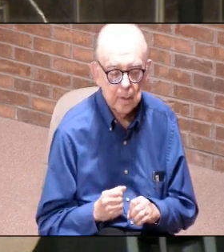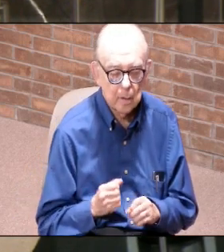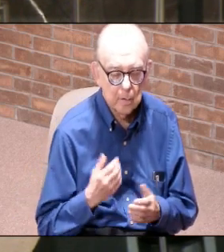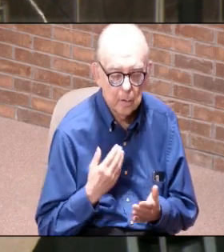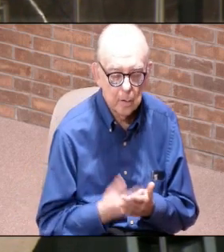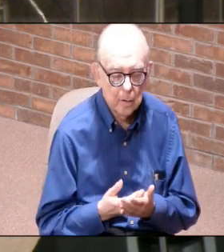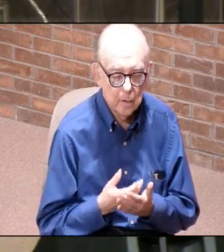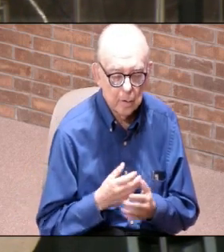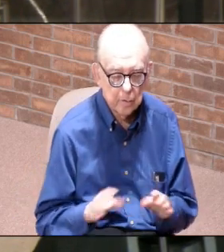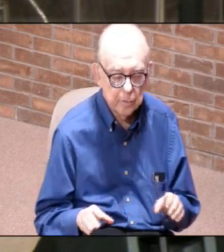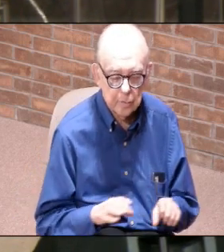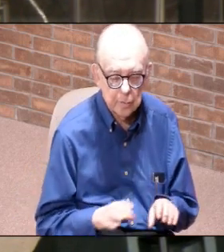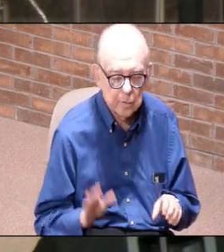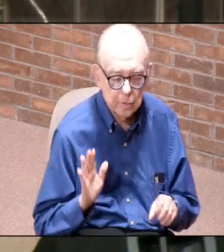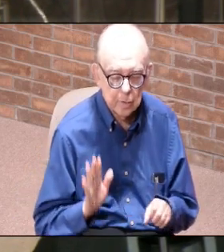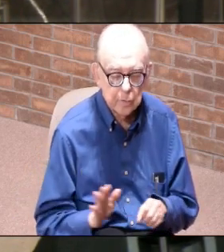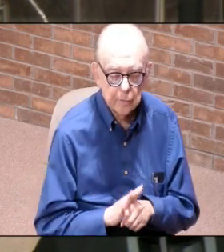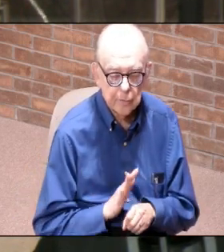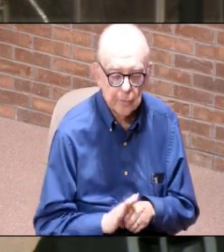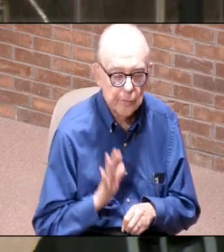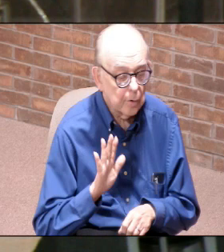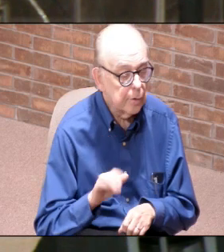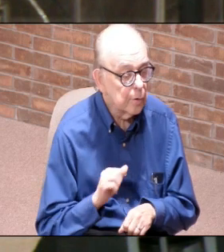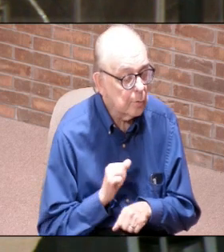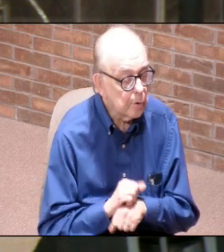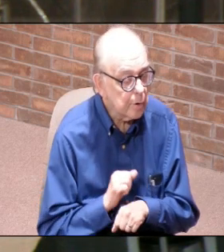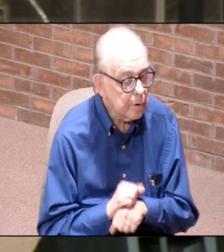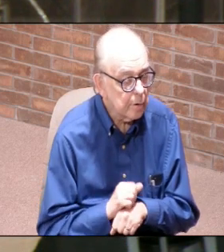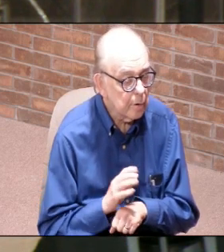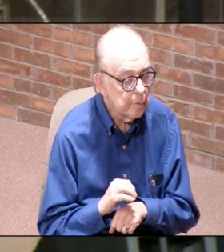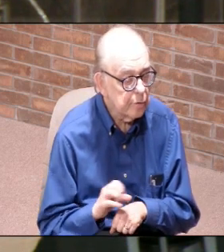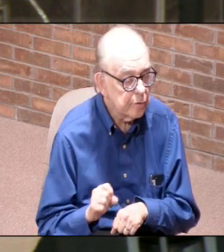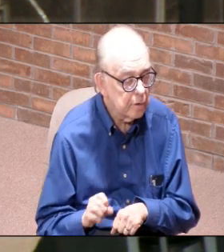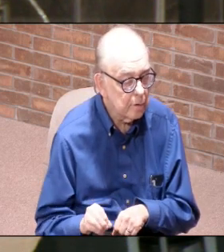well did you fulfill your mission?